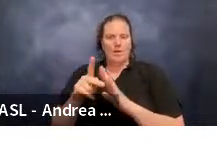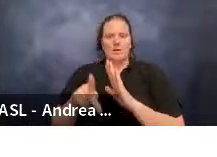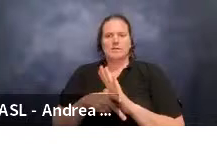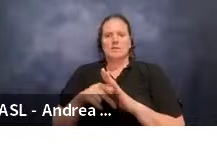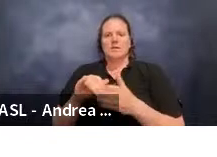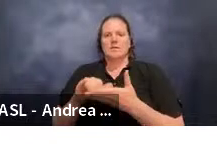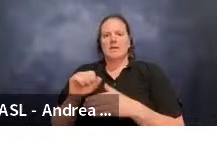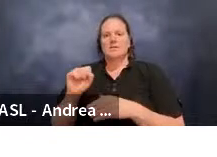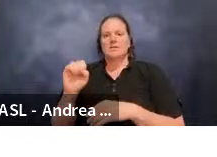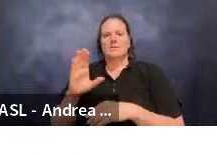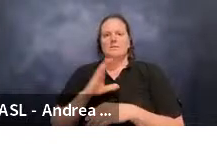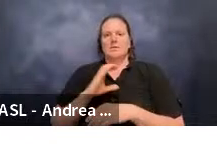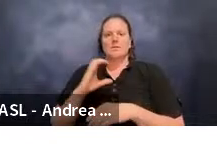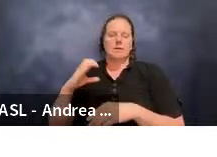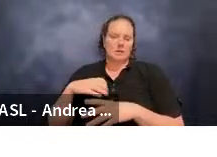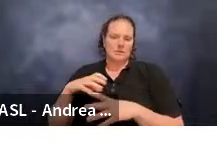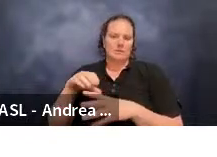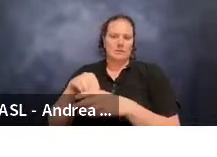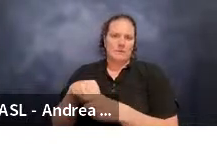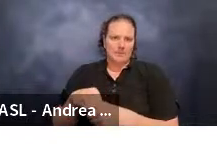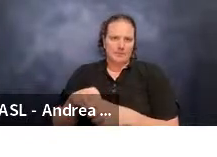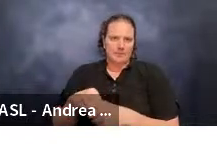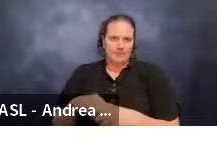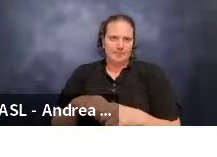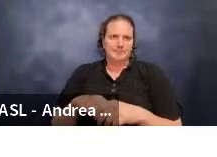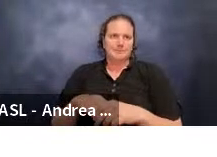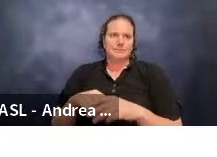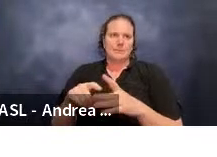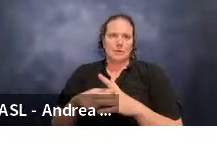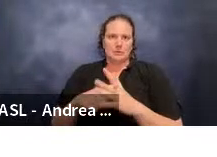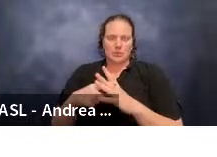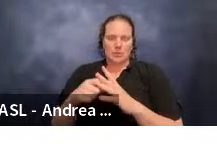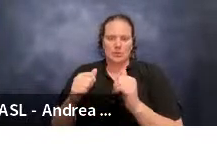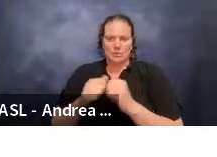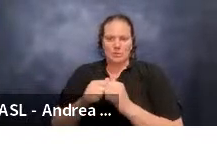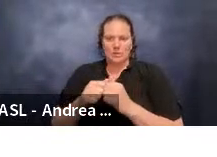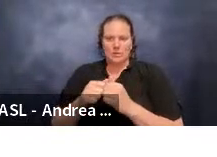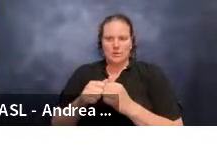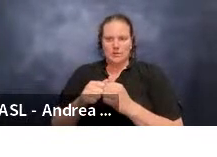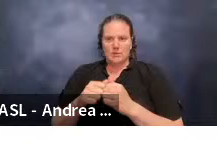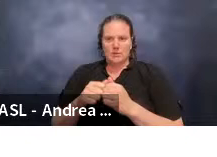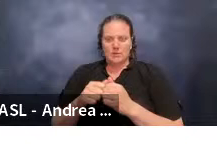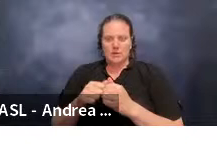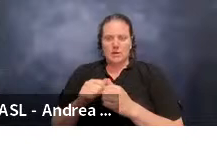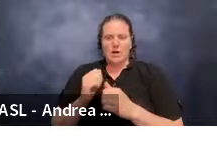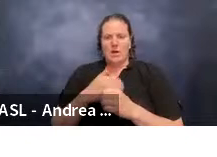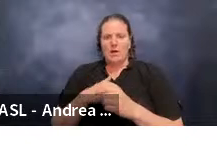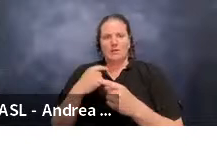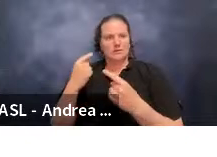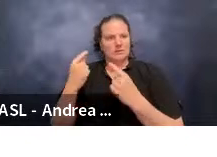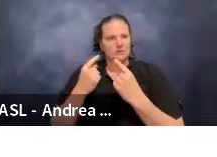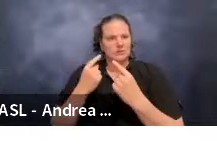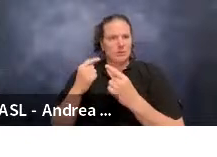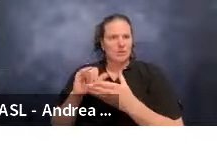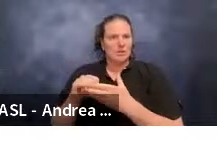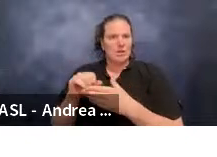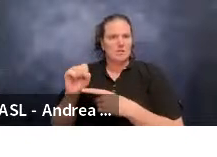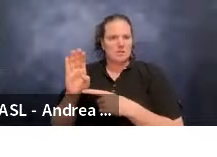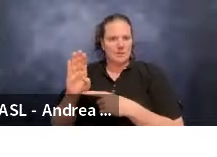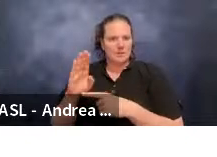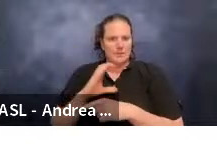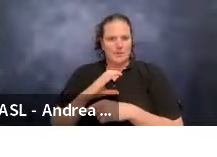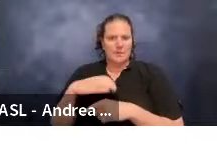subcommittee is undertaking. I'll start with some considerations that the subcommittee